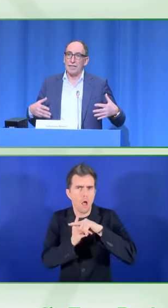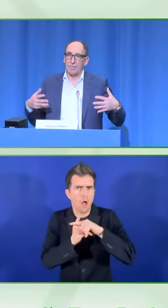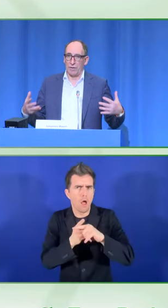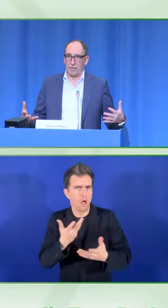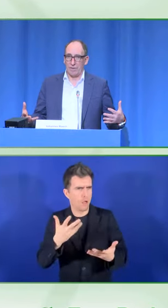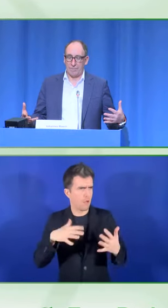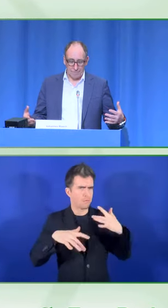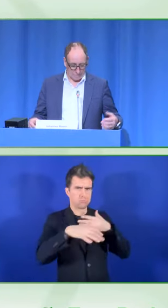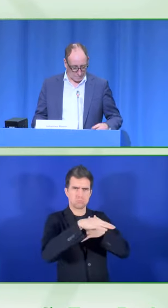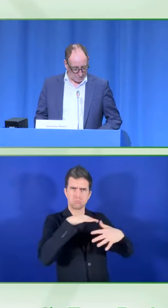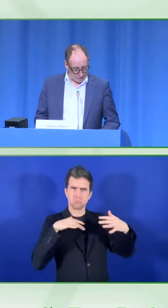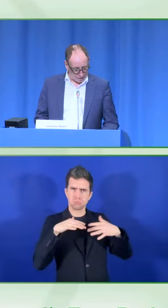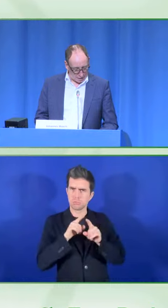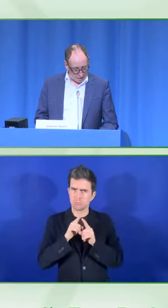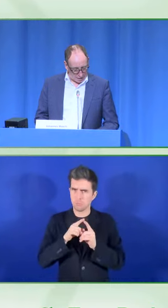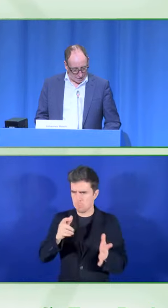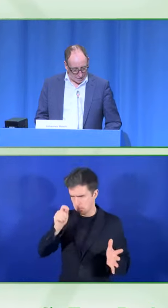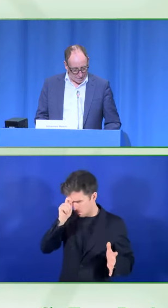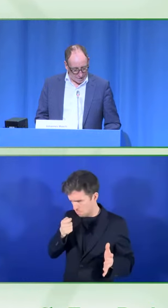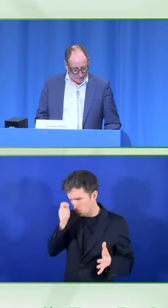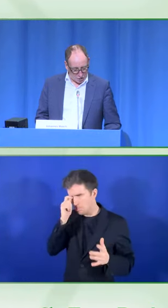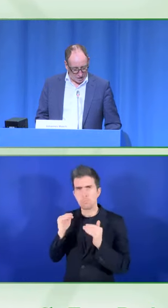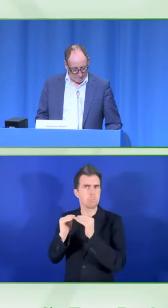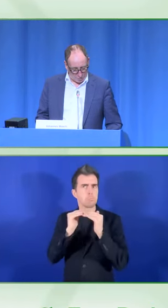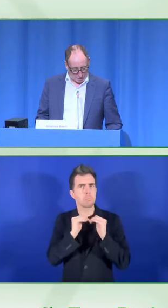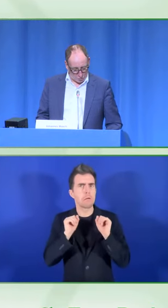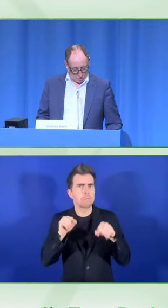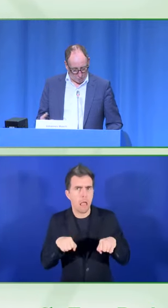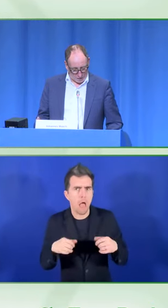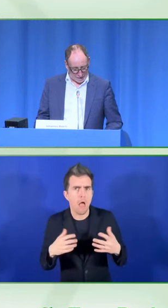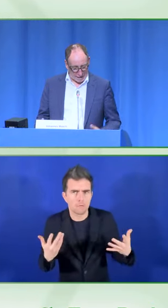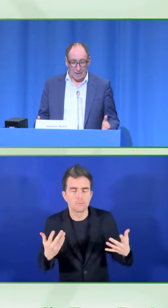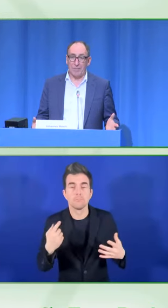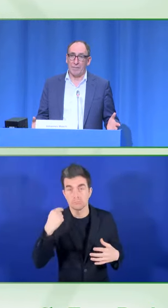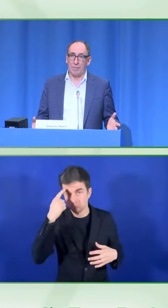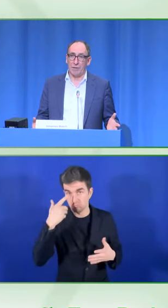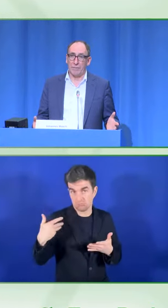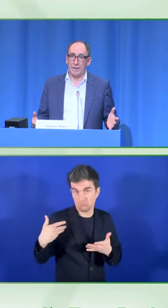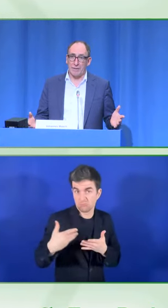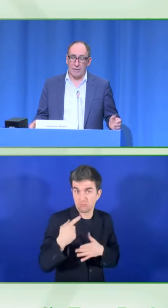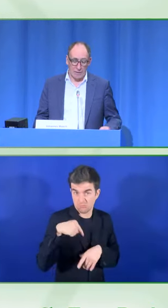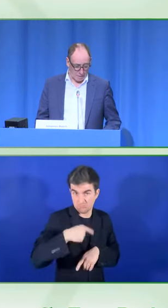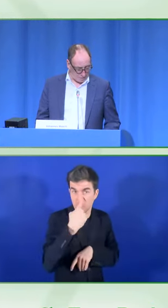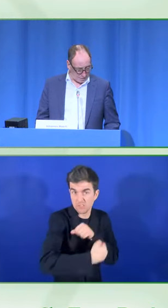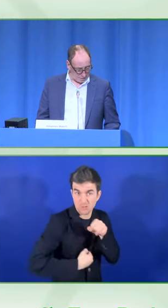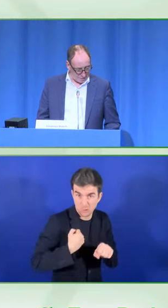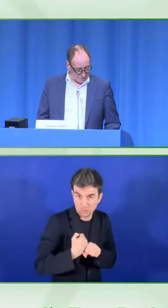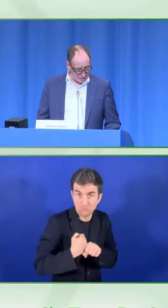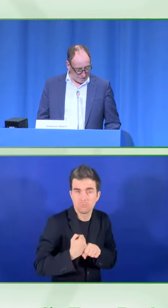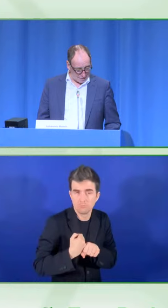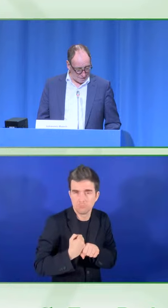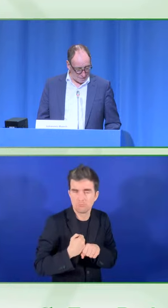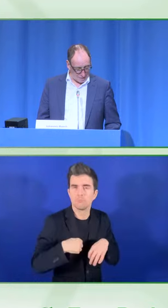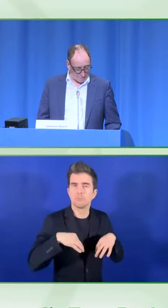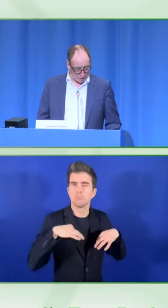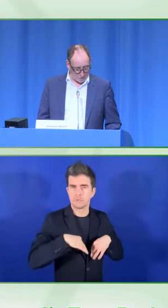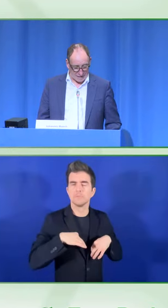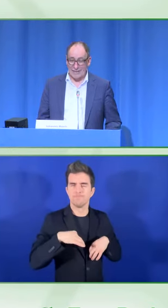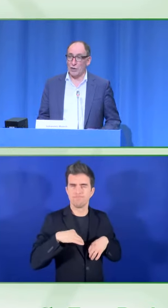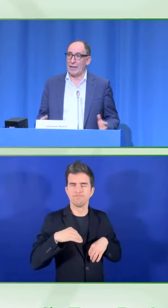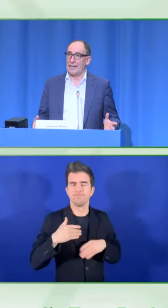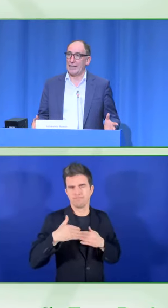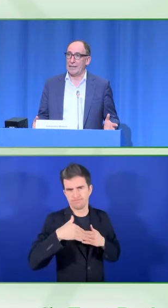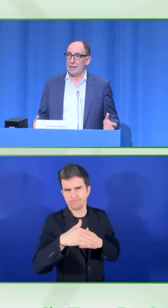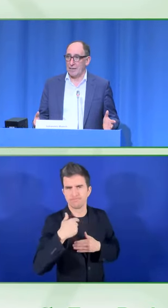smooth as possible, it is especially important to provide young people with disabilities with